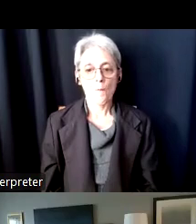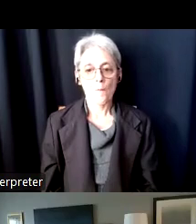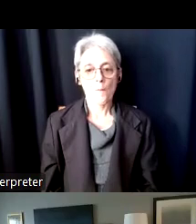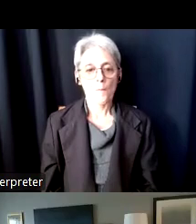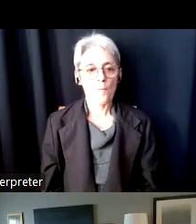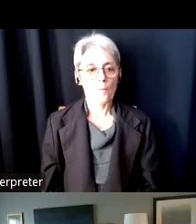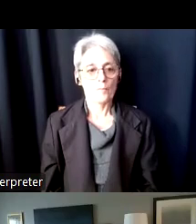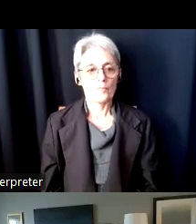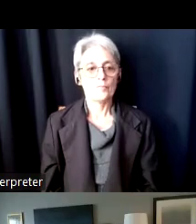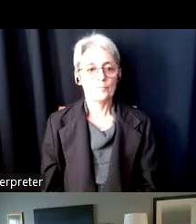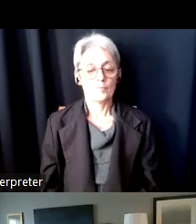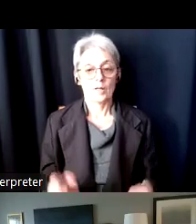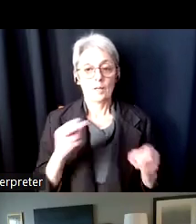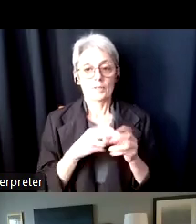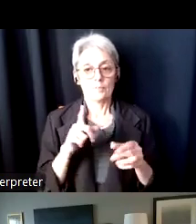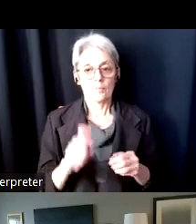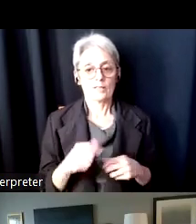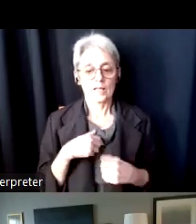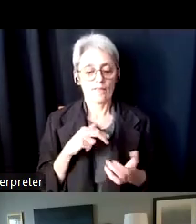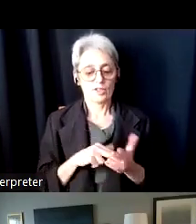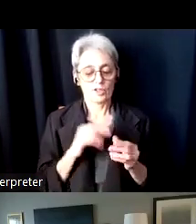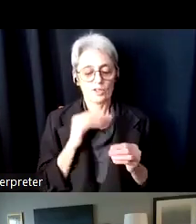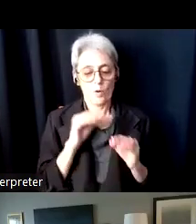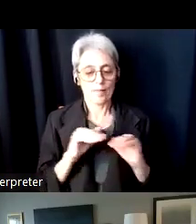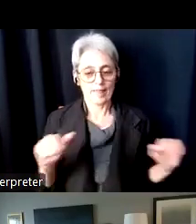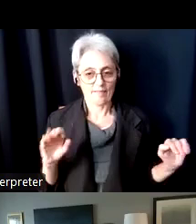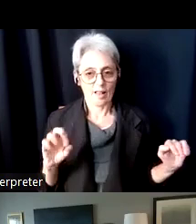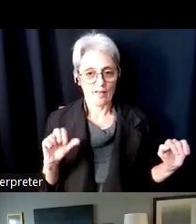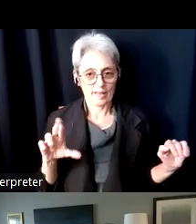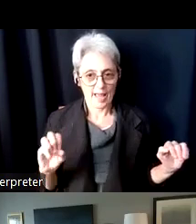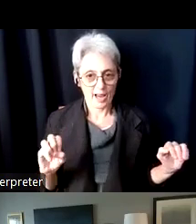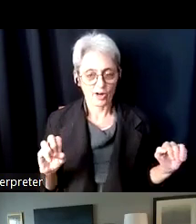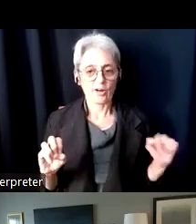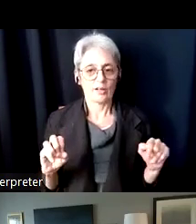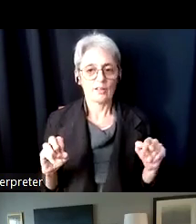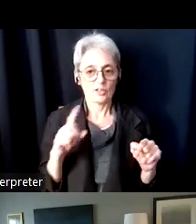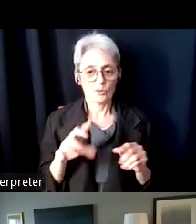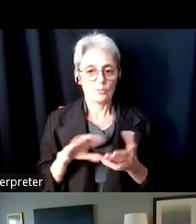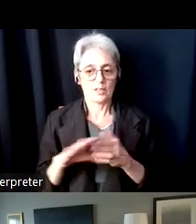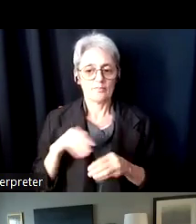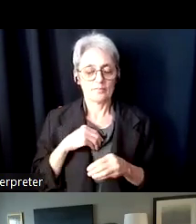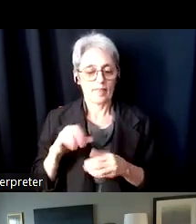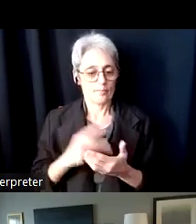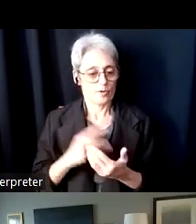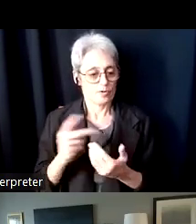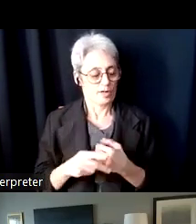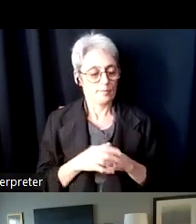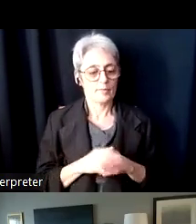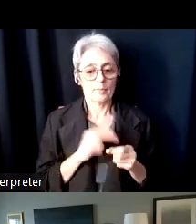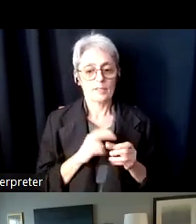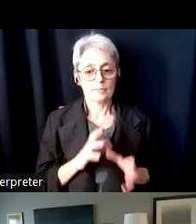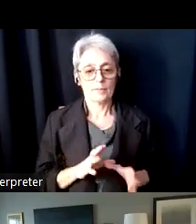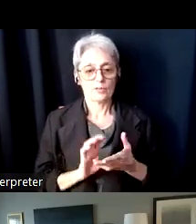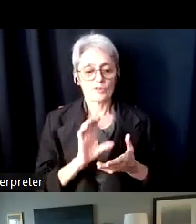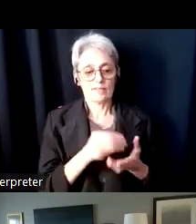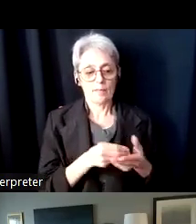participants must have a nursing home level of care in order to qualify for the program, and IRIS participants receive a budget for long-term